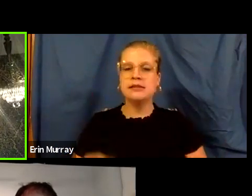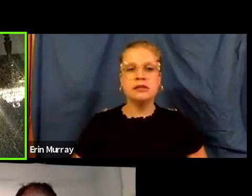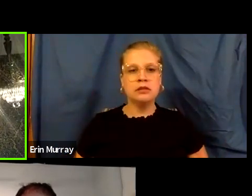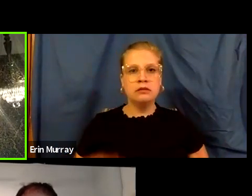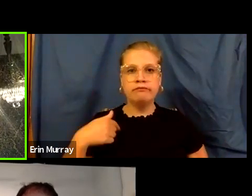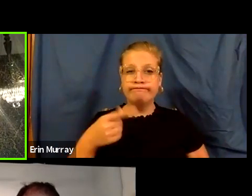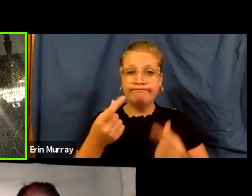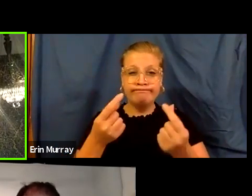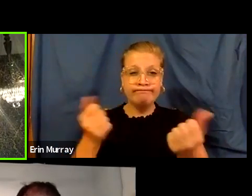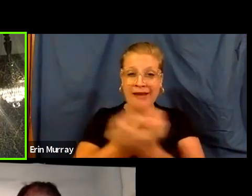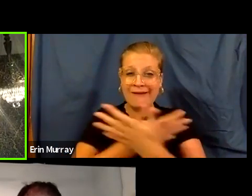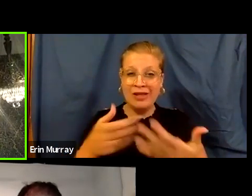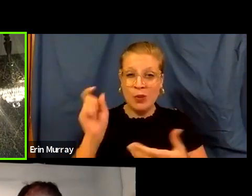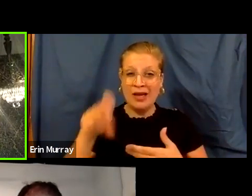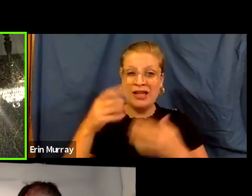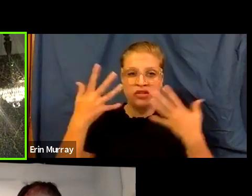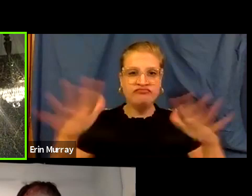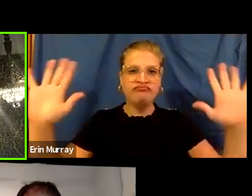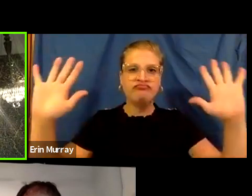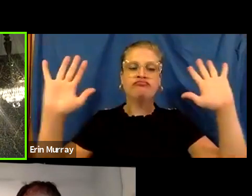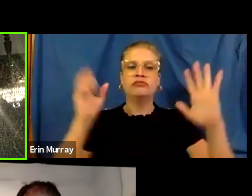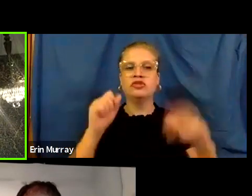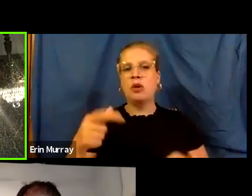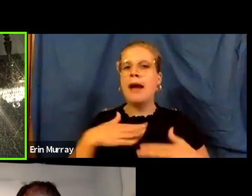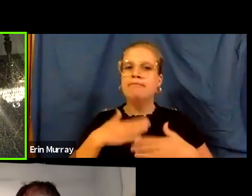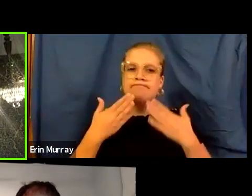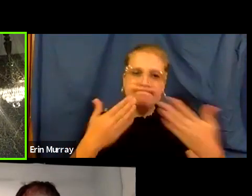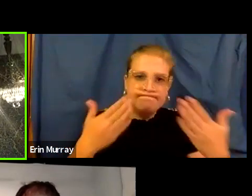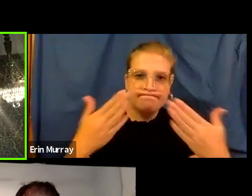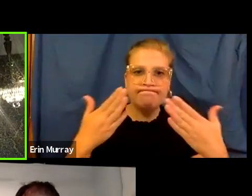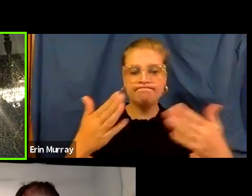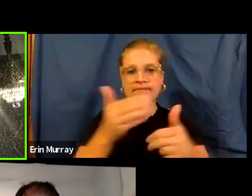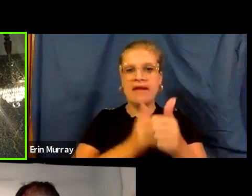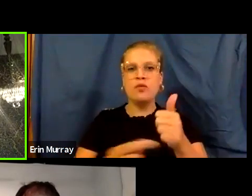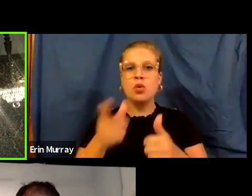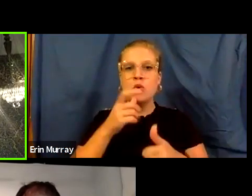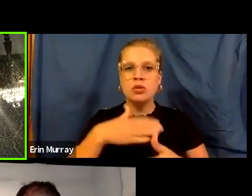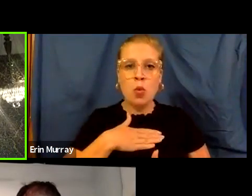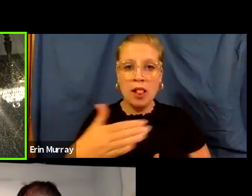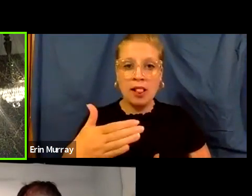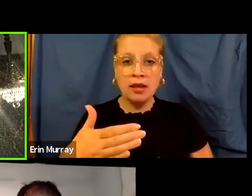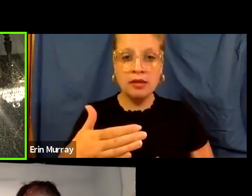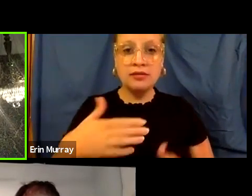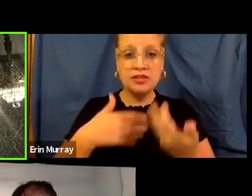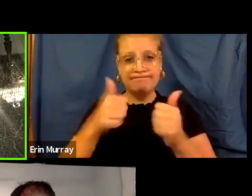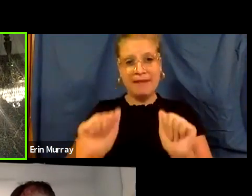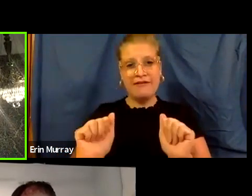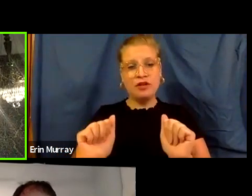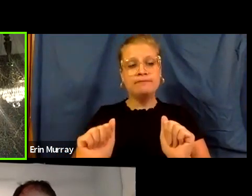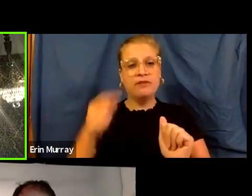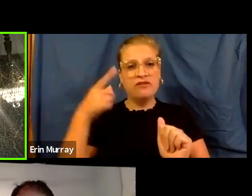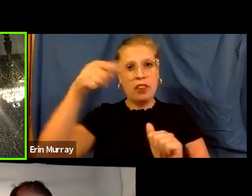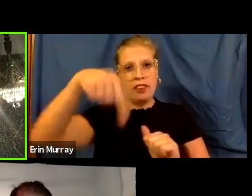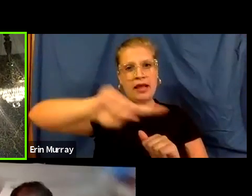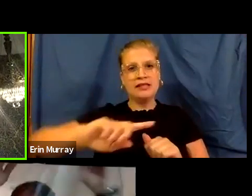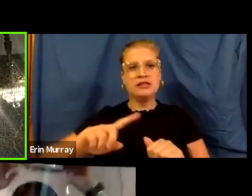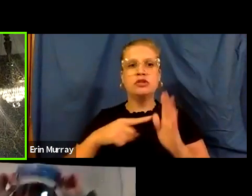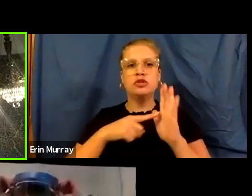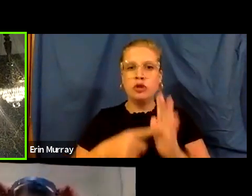it done. So I'm just grateful to everyone who was willing to put some effort forward and show each other some